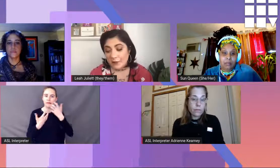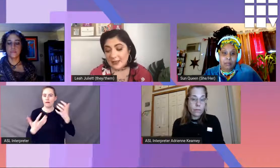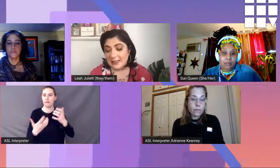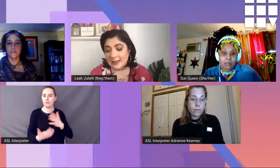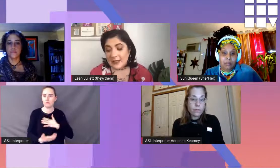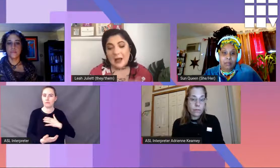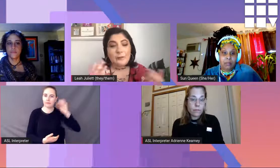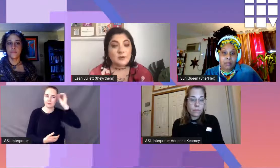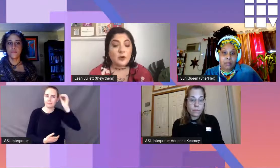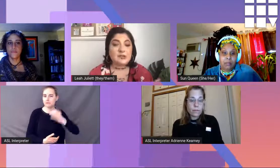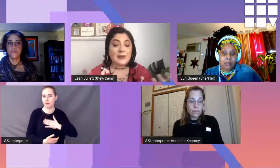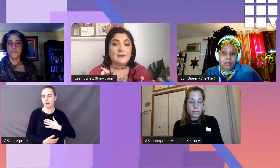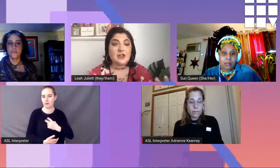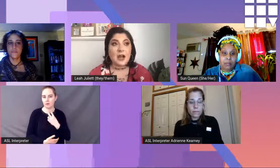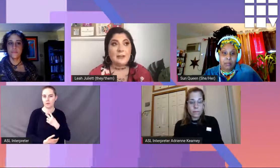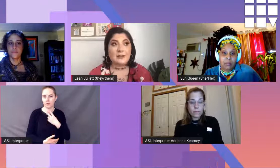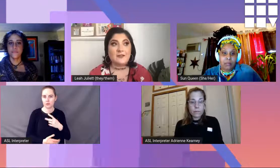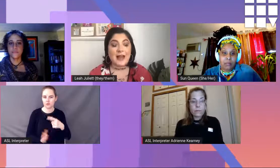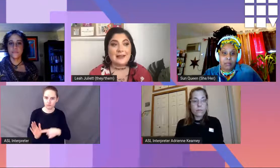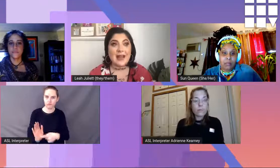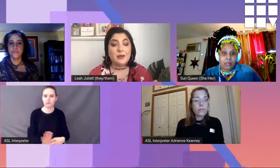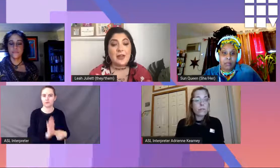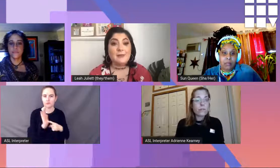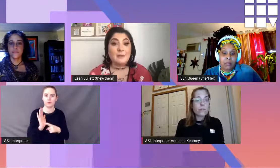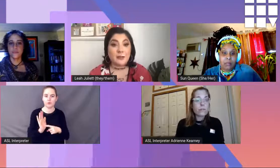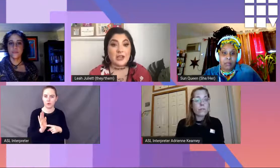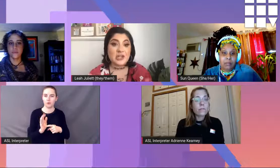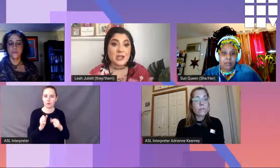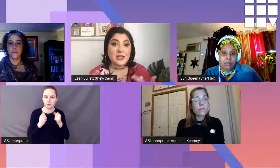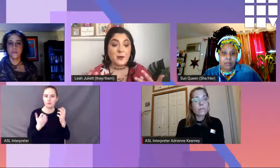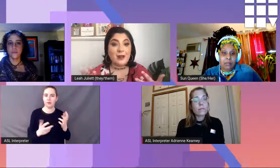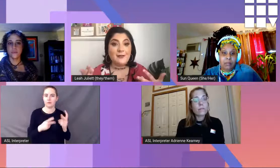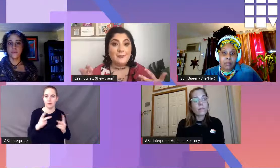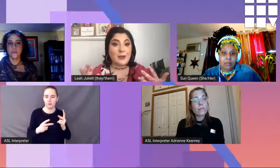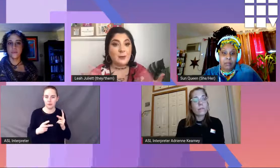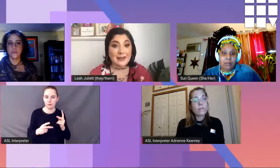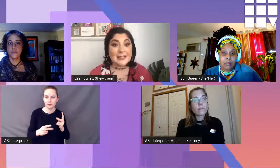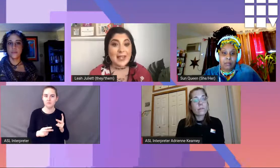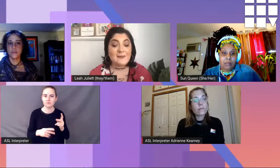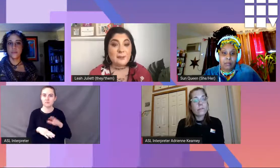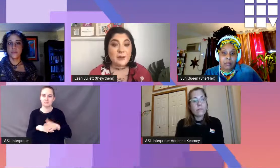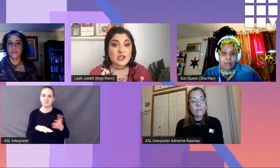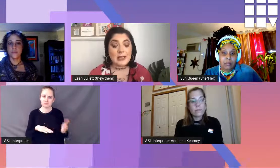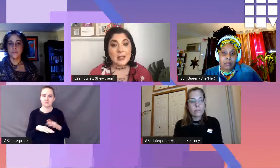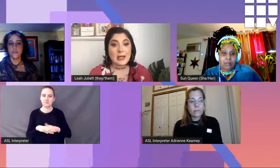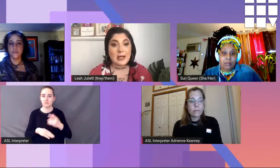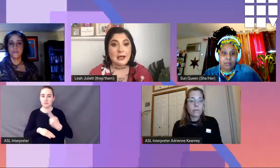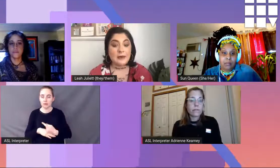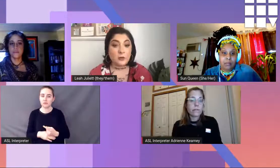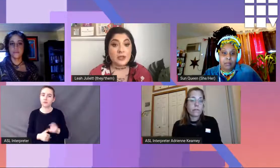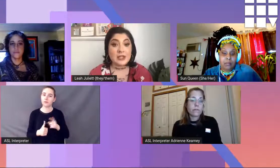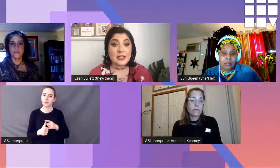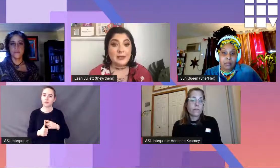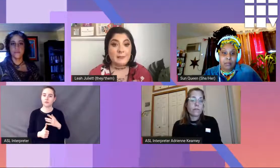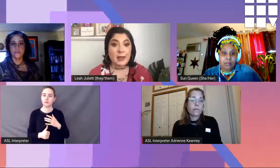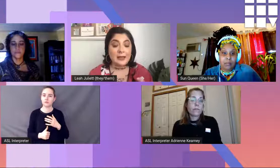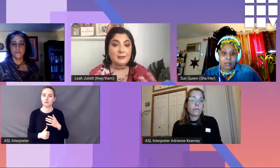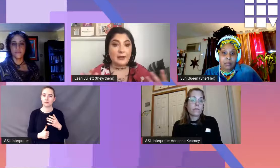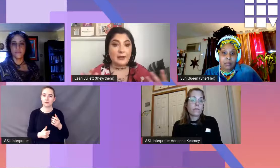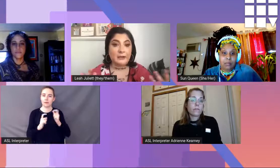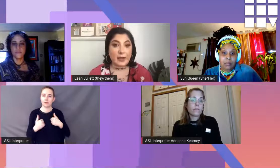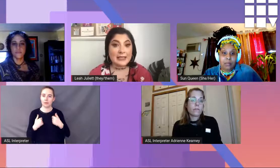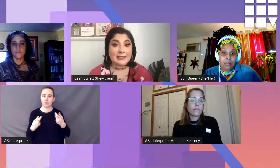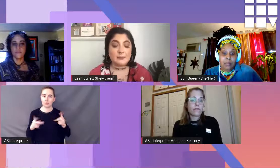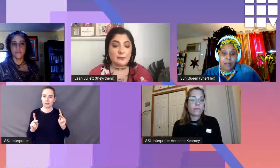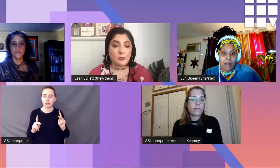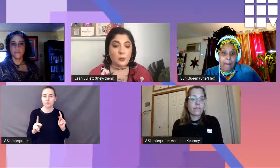use my voice. But of course, we have to talk about the fact that who gave me permission? Well, my whiteness gave me permission. Unfortunately,